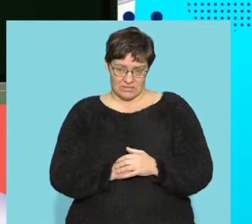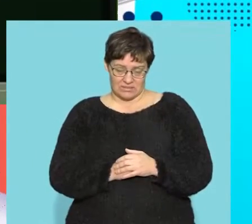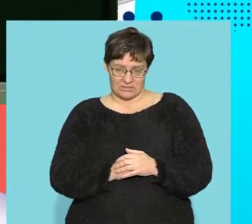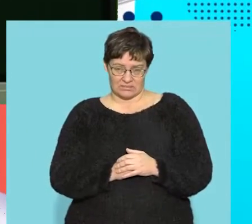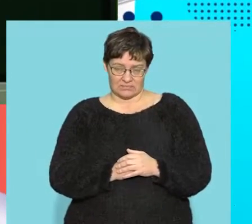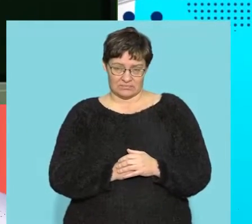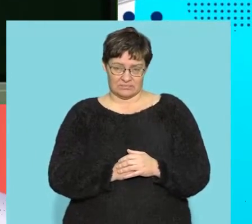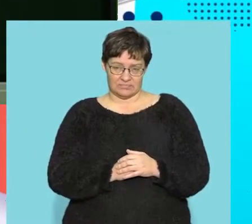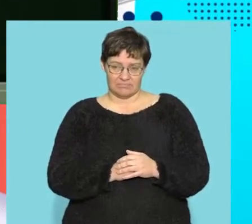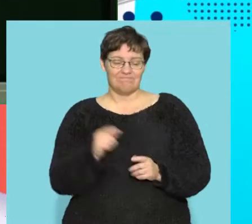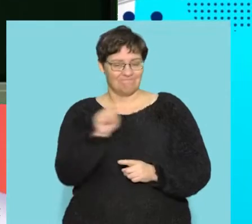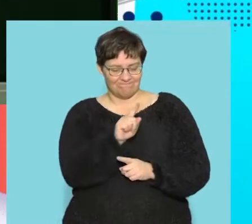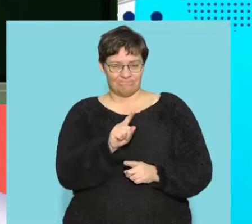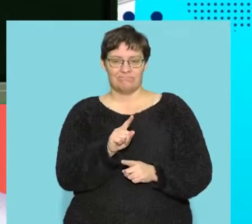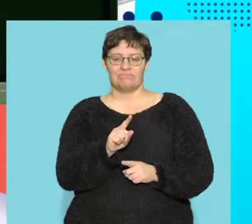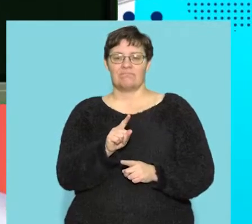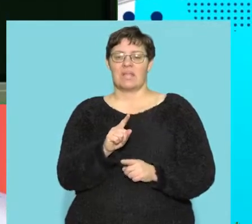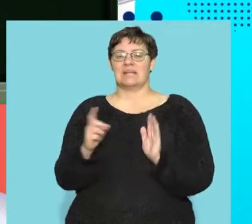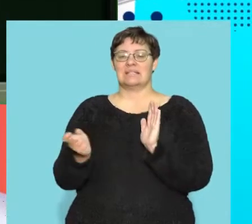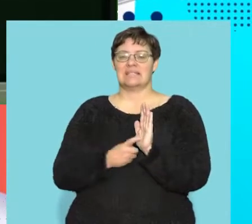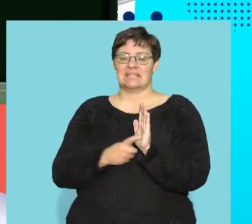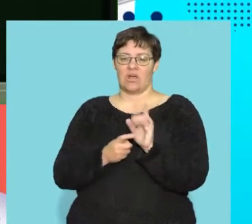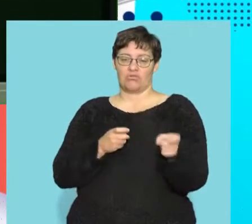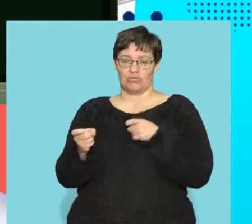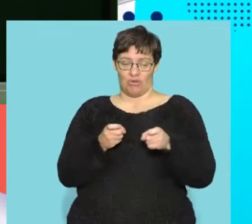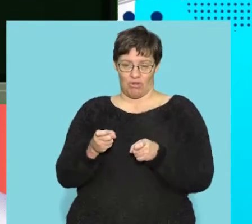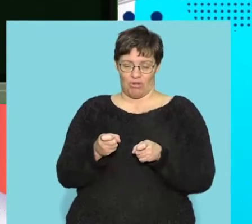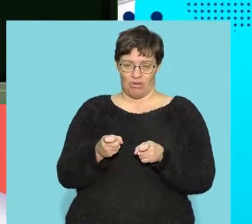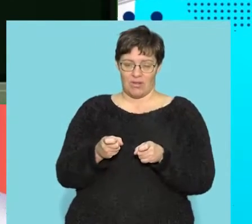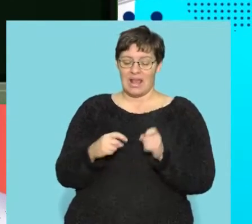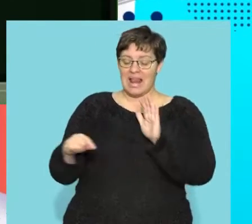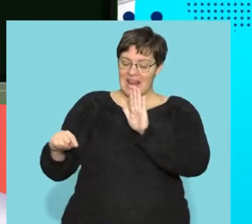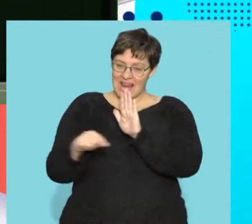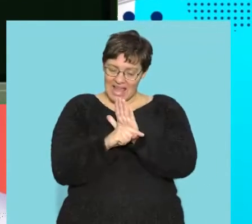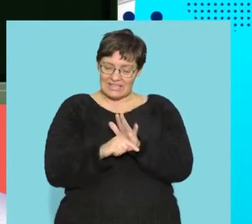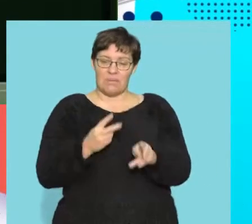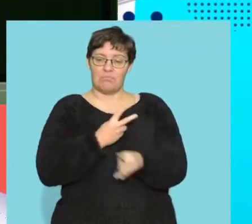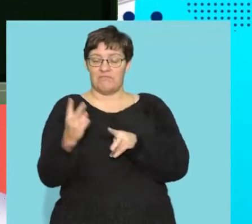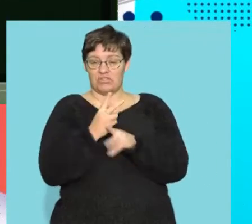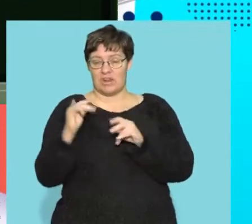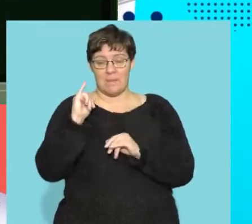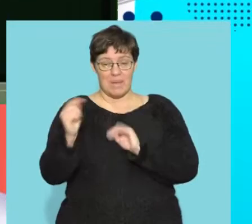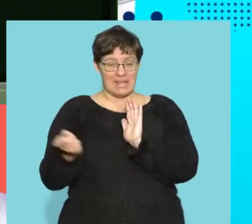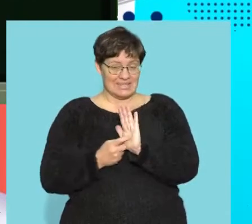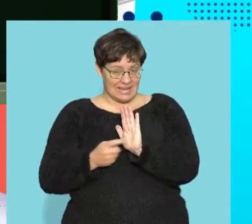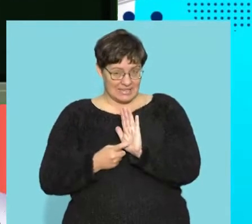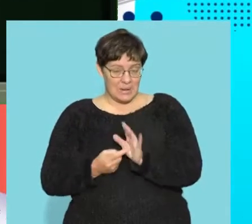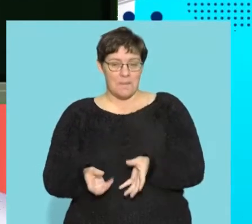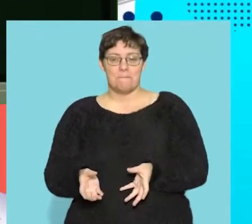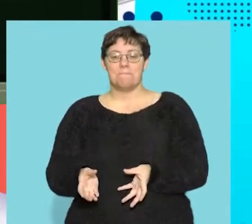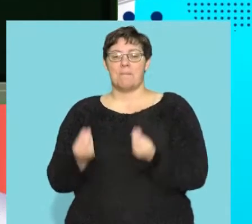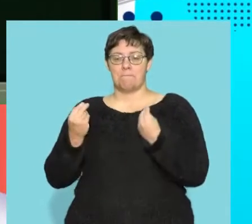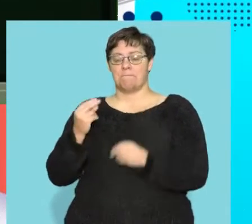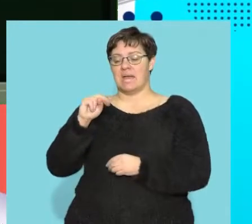asset? Debtors control. Therefore, debtors control less provision for bad debts will give